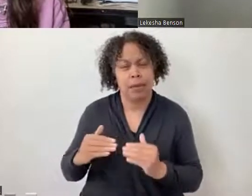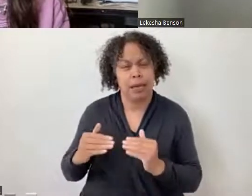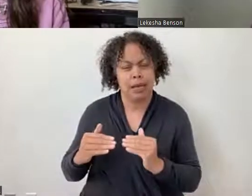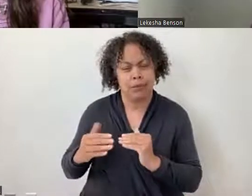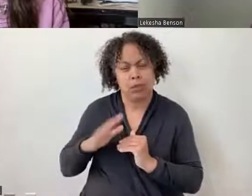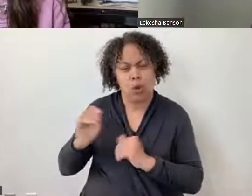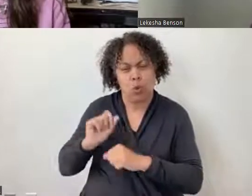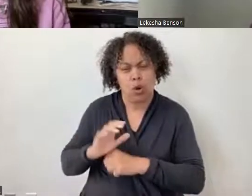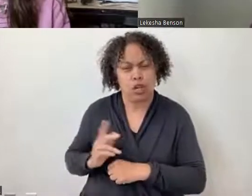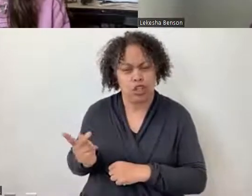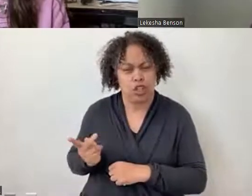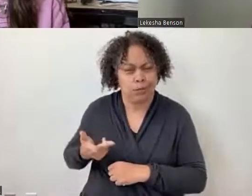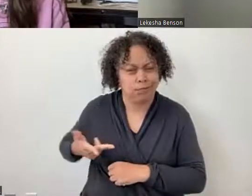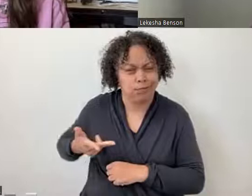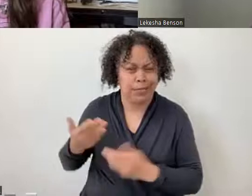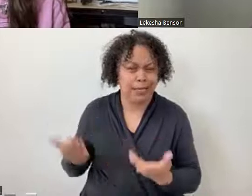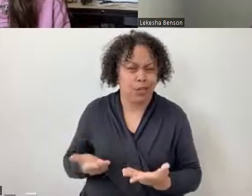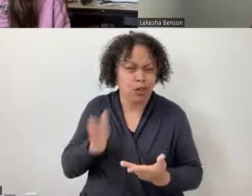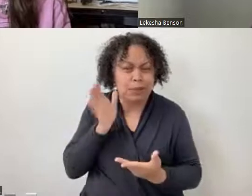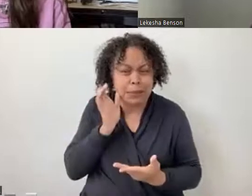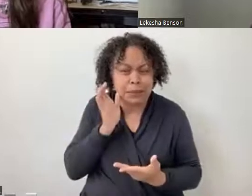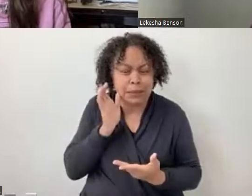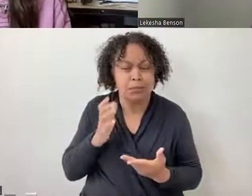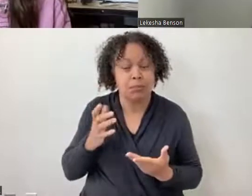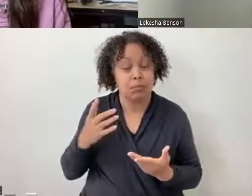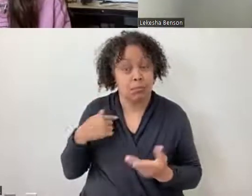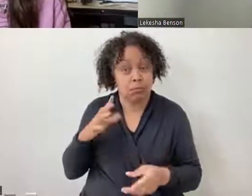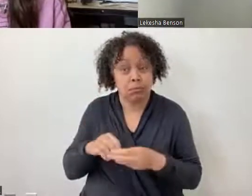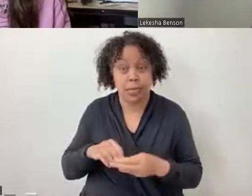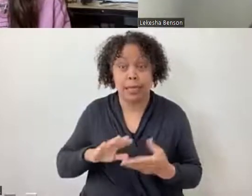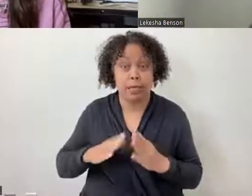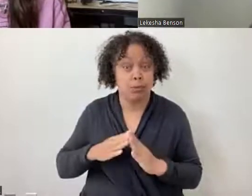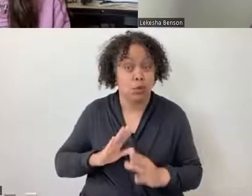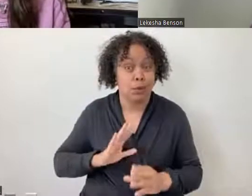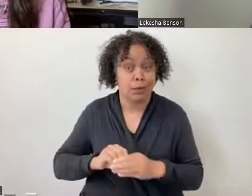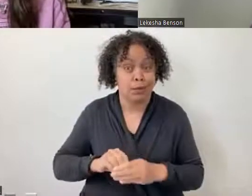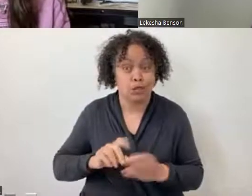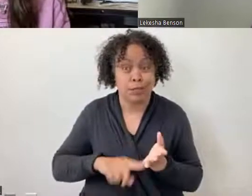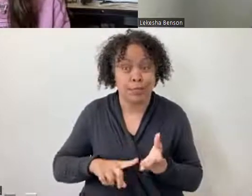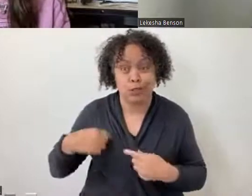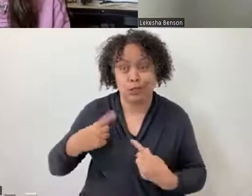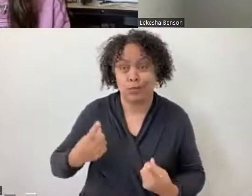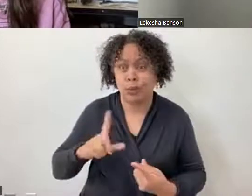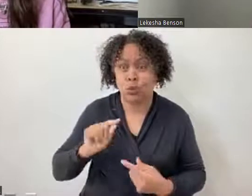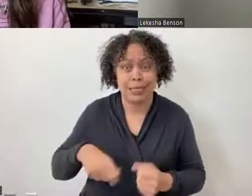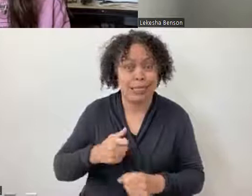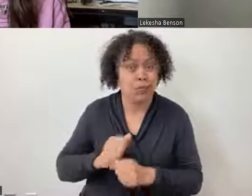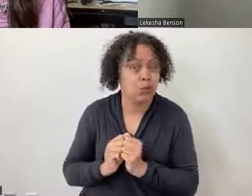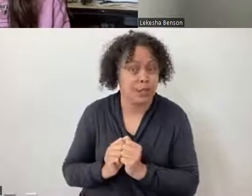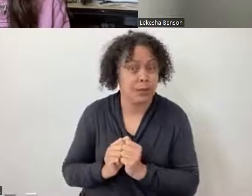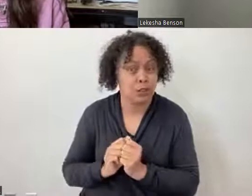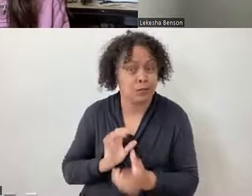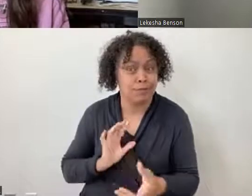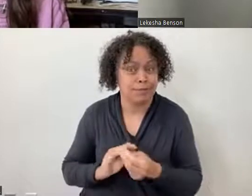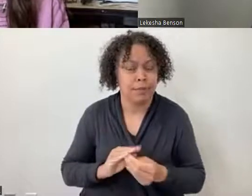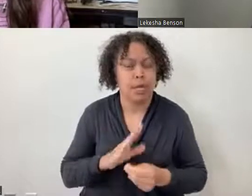call listening intently. We've been doing community engaged research for, 20 years, Sudha, together. And